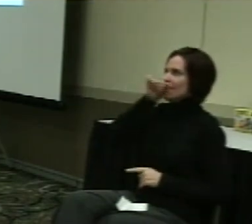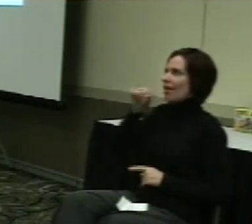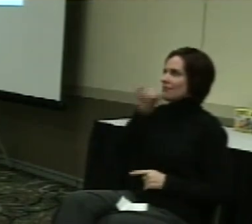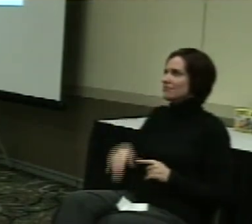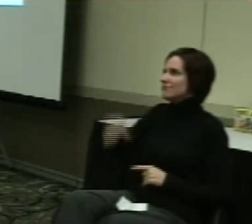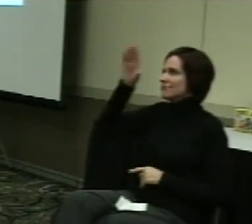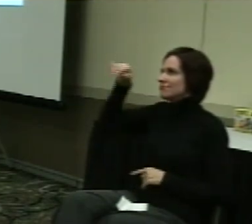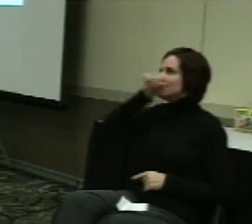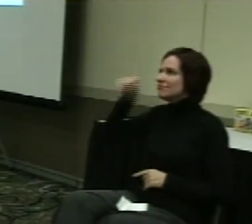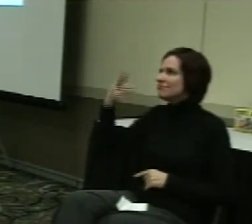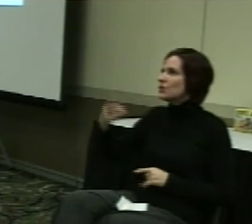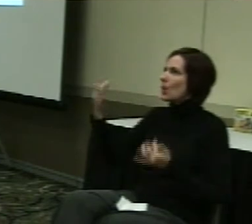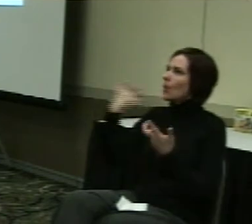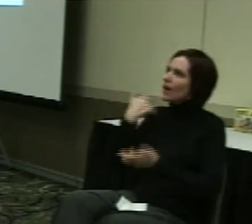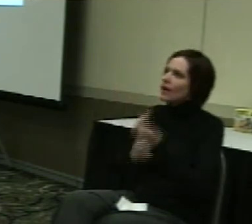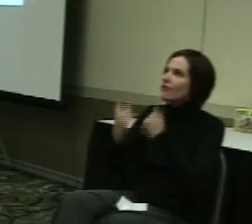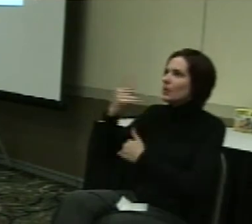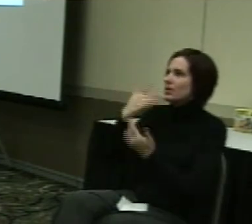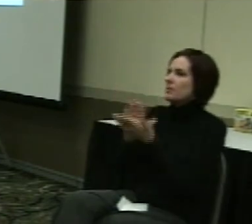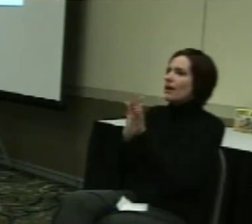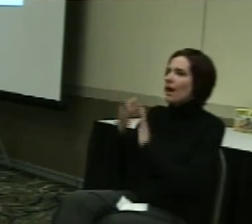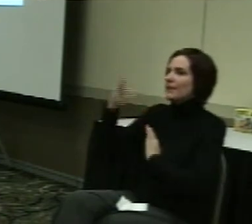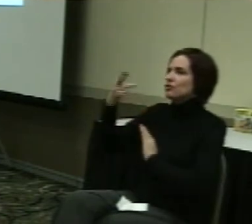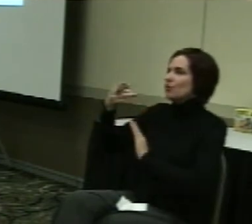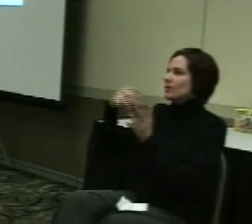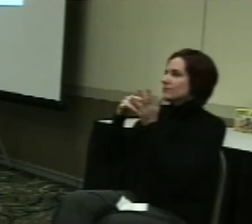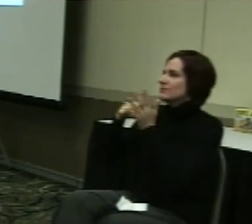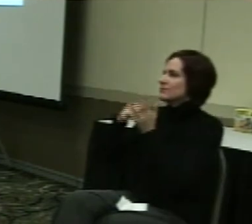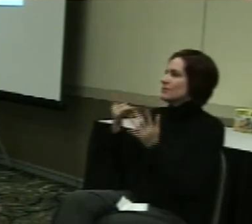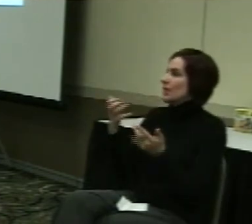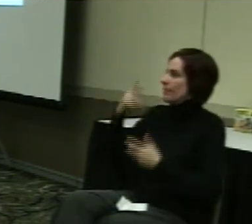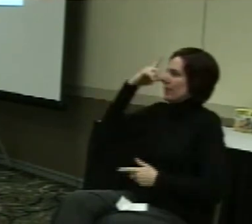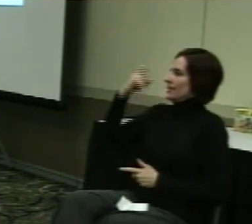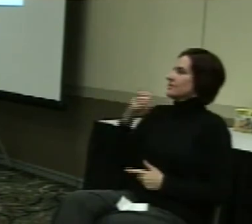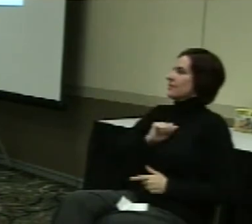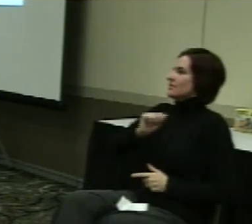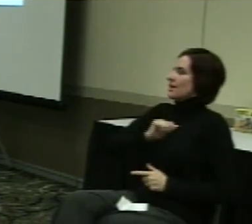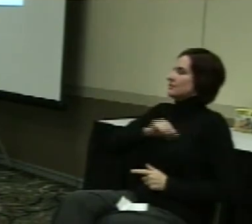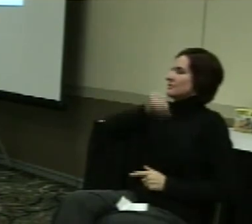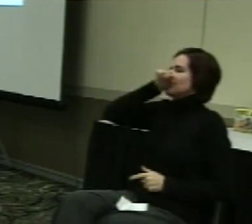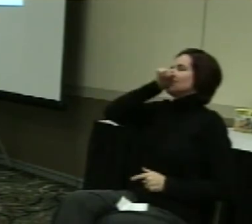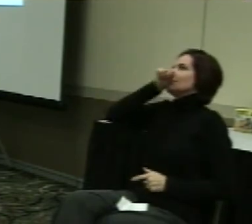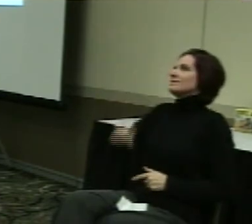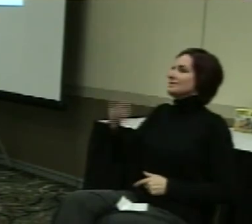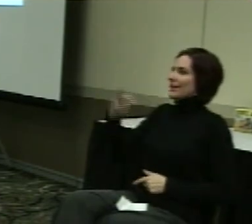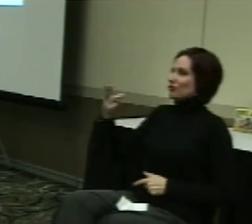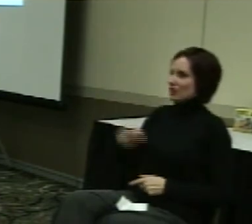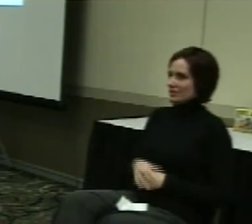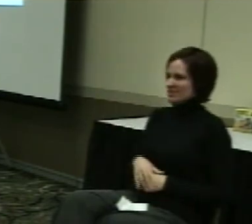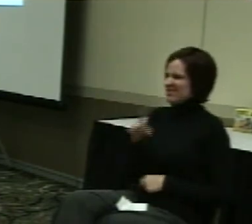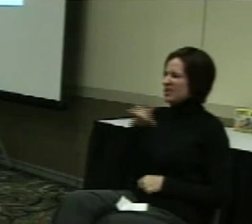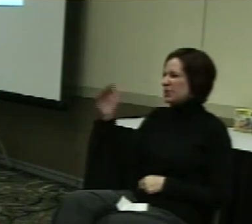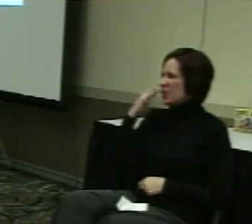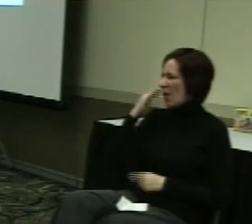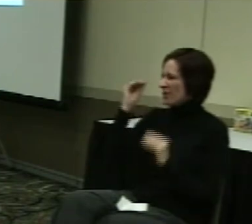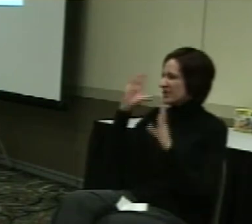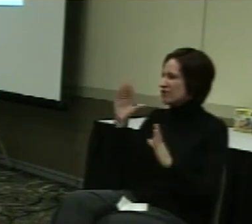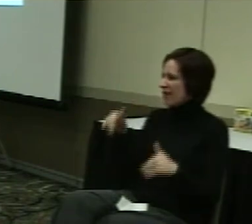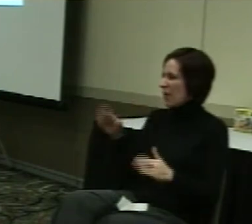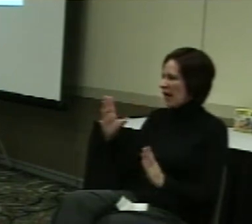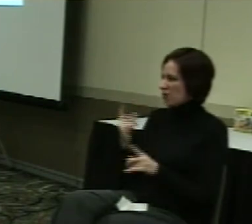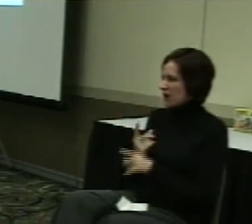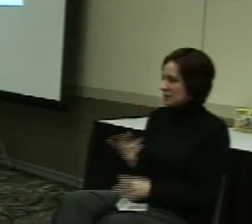want everybody in the world to be historians because they love history themselves. Have you met teachers like that? They love